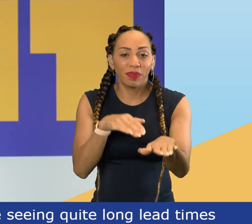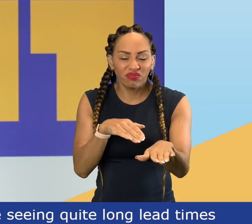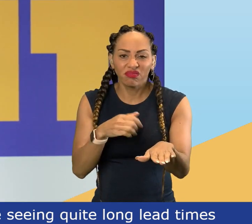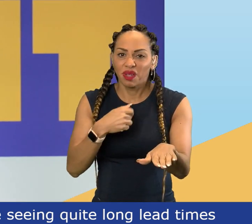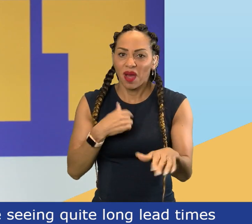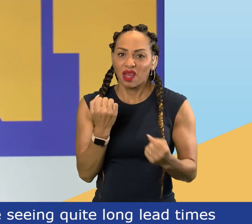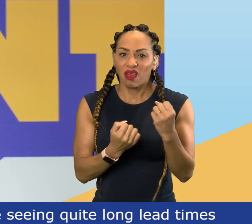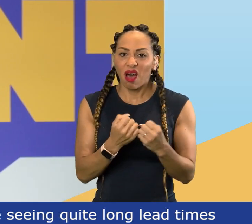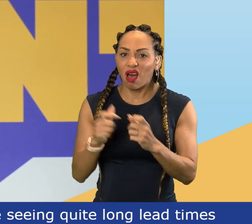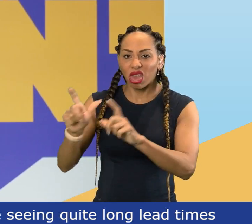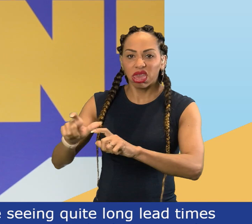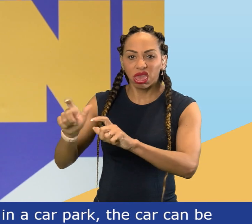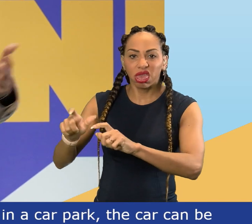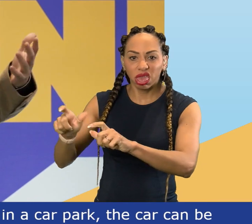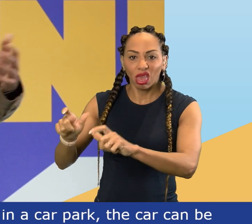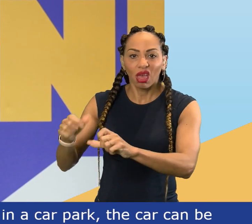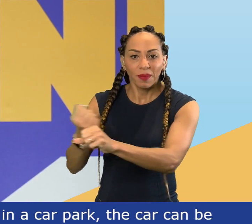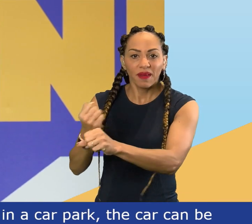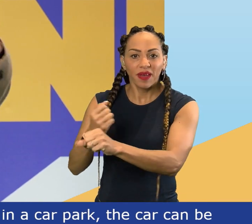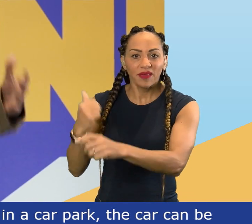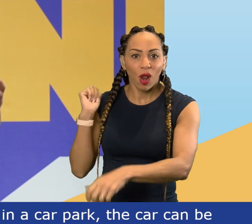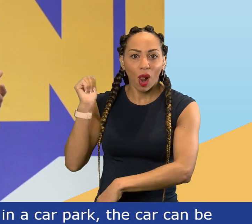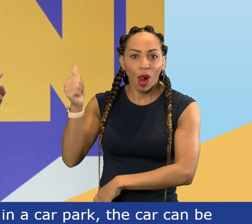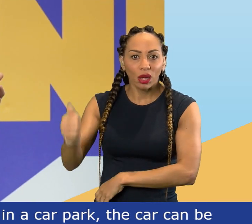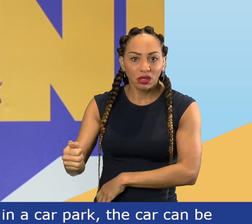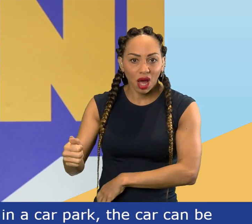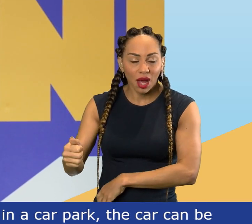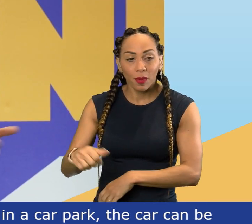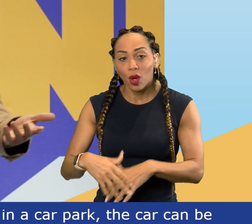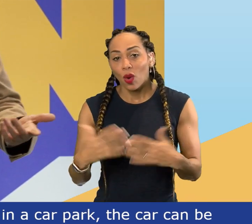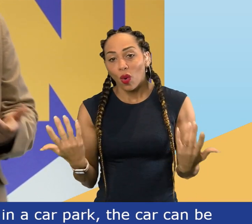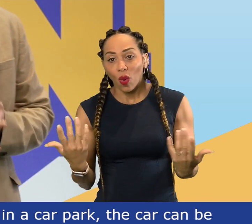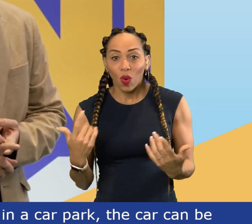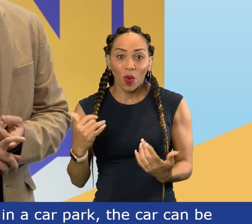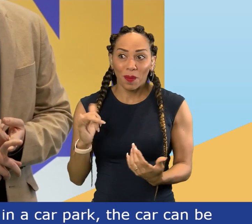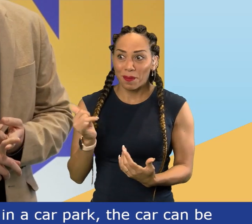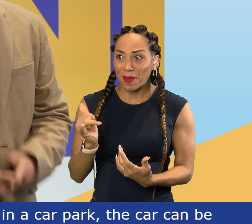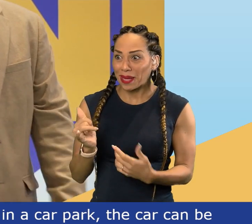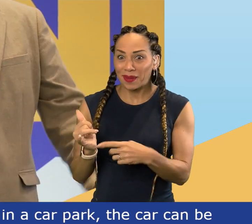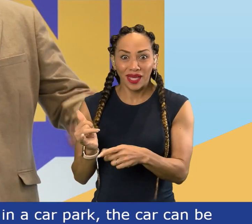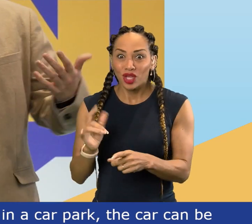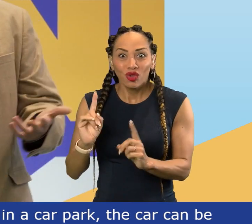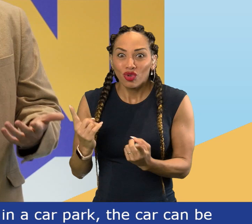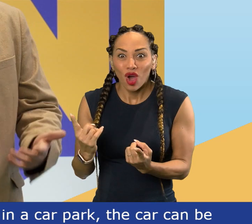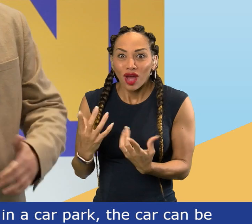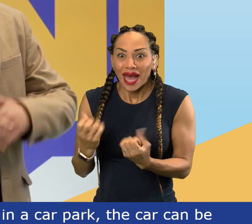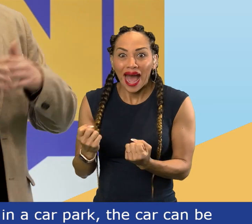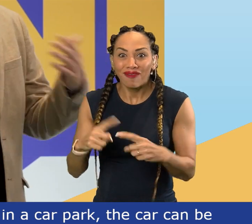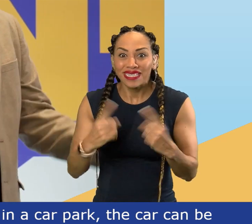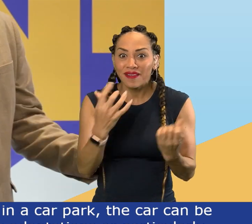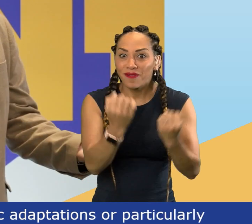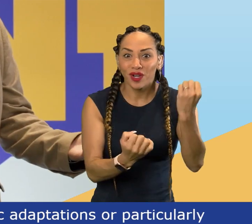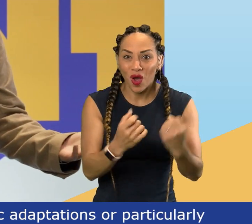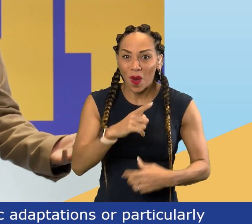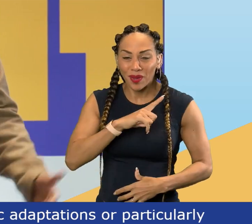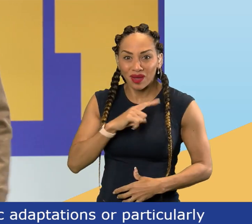car has specific adaptations, or your car is particularly suited to your needs, sometimes you can't get a courtesy car, or the courtesy car you get just simply